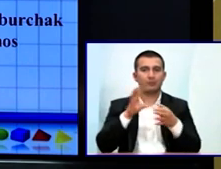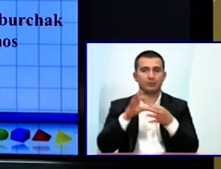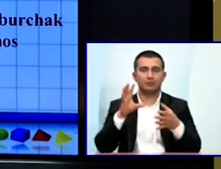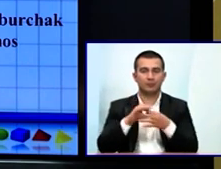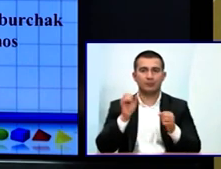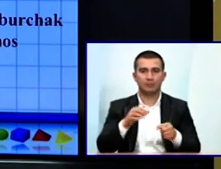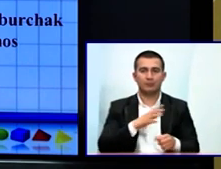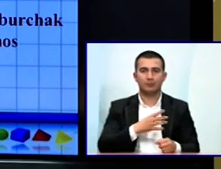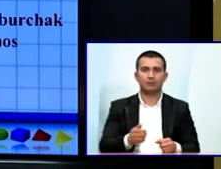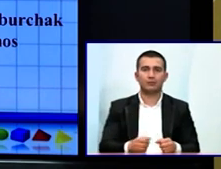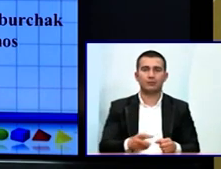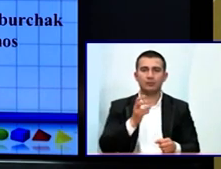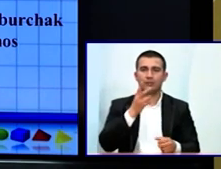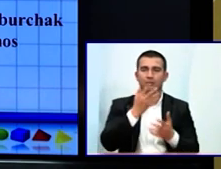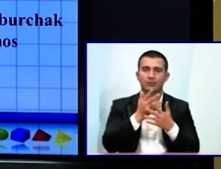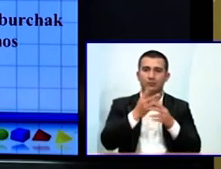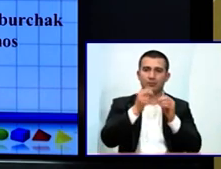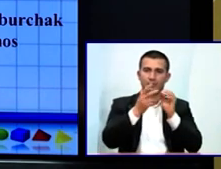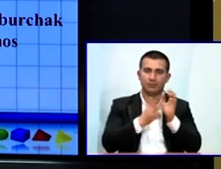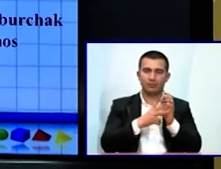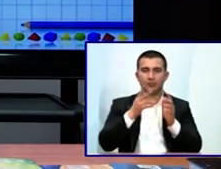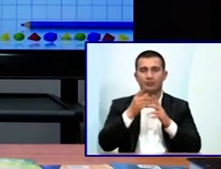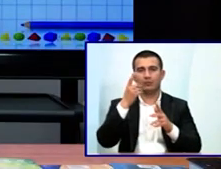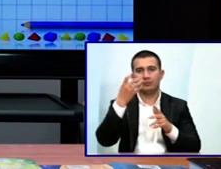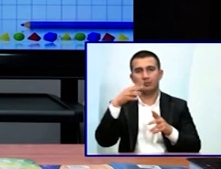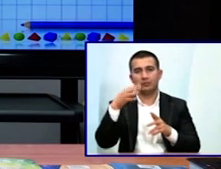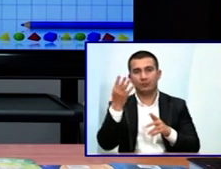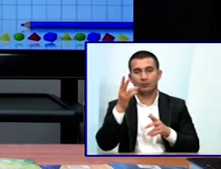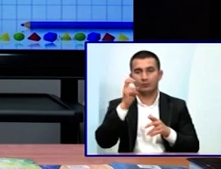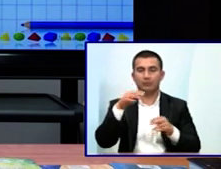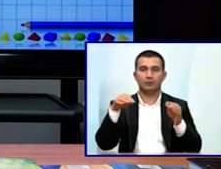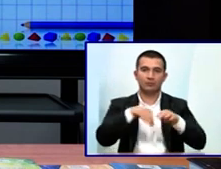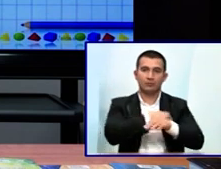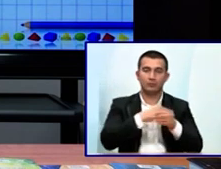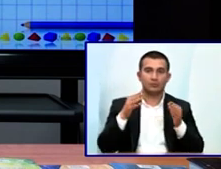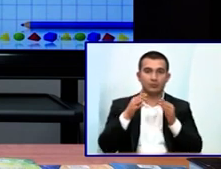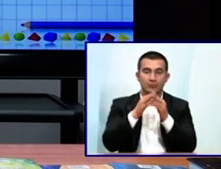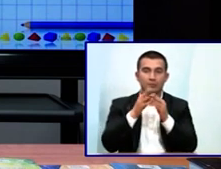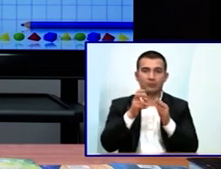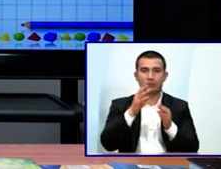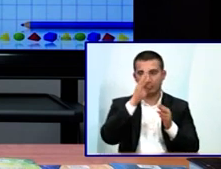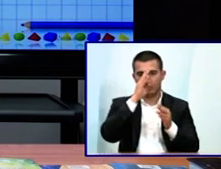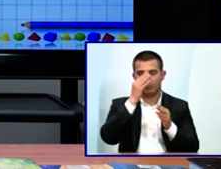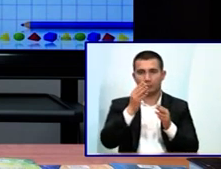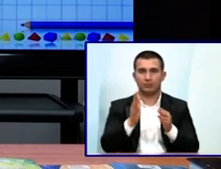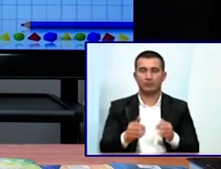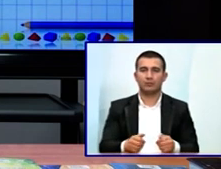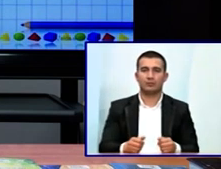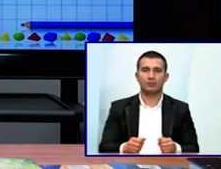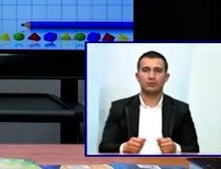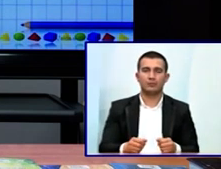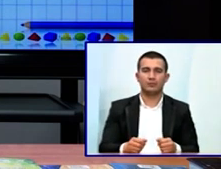gradus qizlar uchun, o'g'il bolalar uchun 144 gradusli burchak mos keladi.